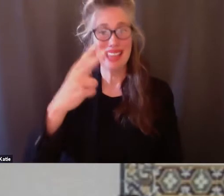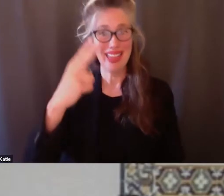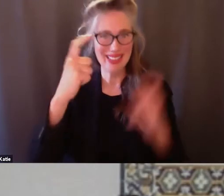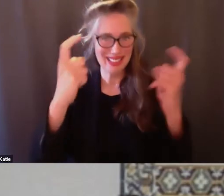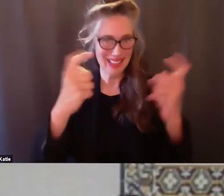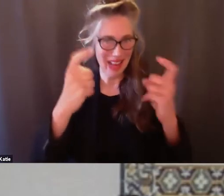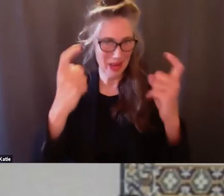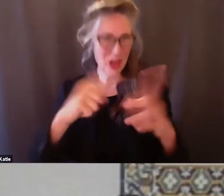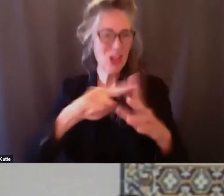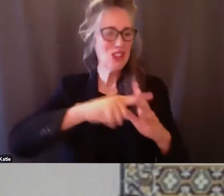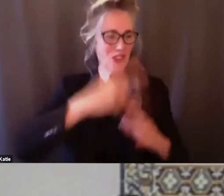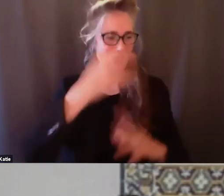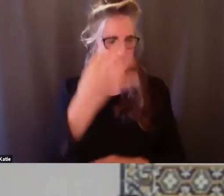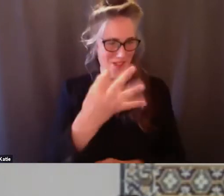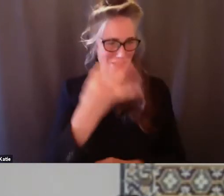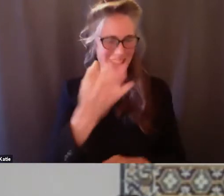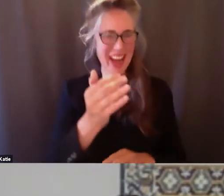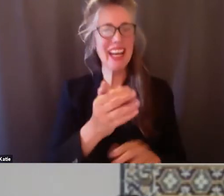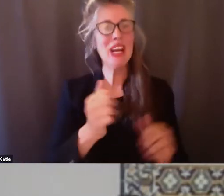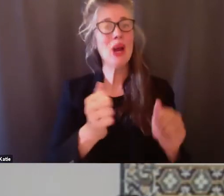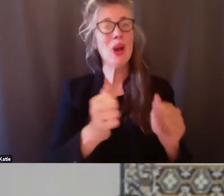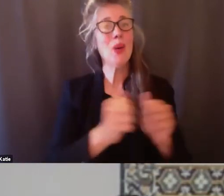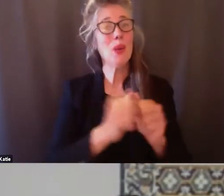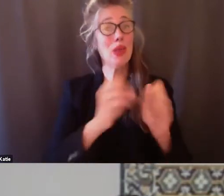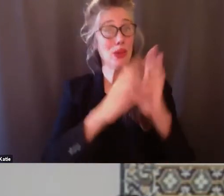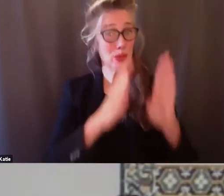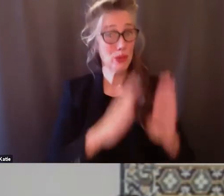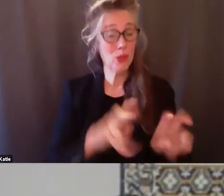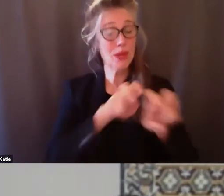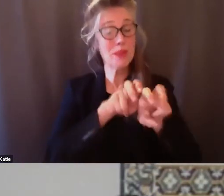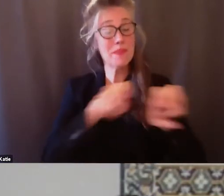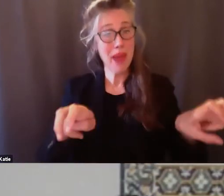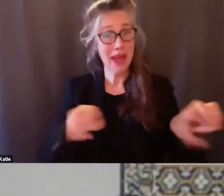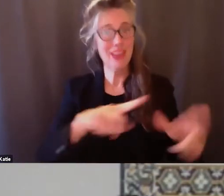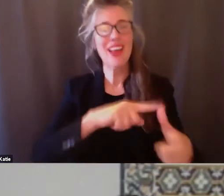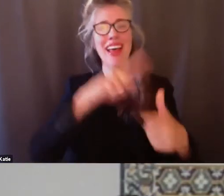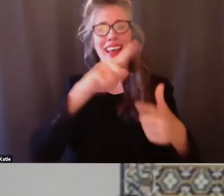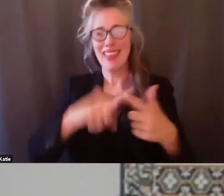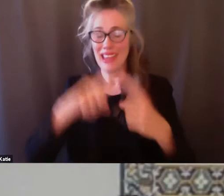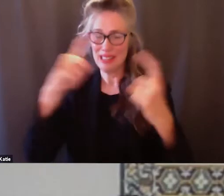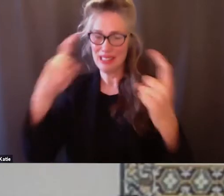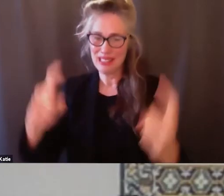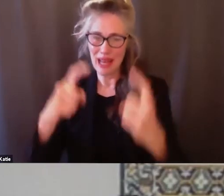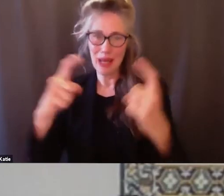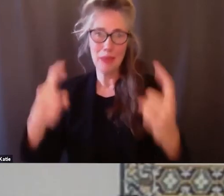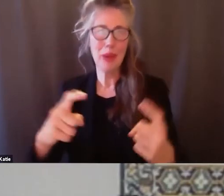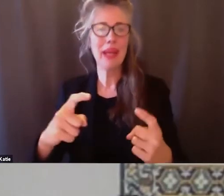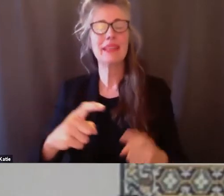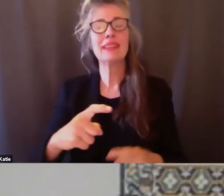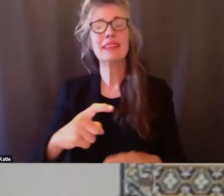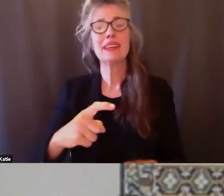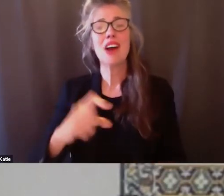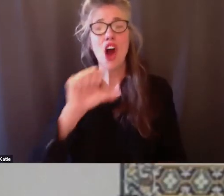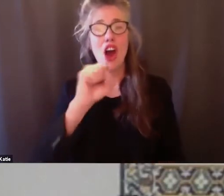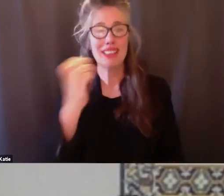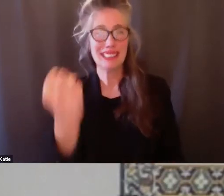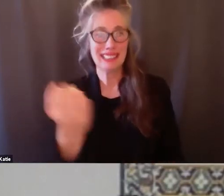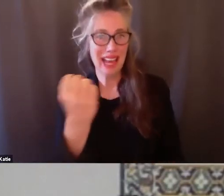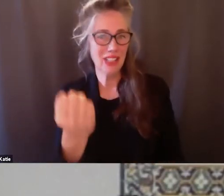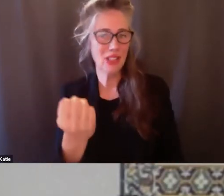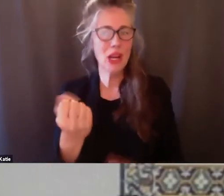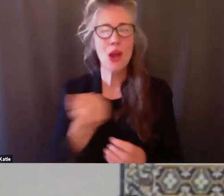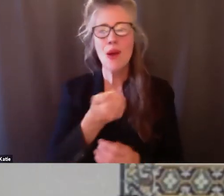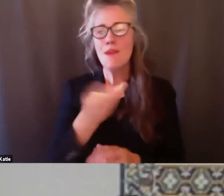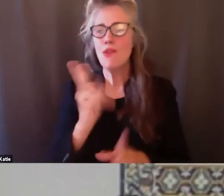It started on Friday with some student panels, and then Saturday the celebration was there. And there were a few vendors that were there. There